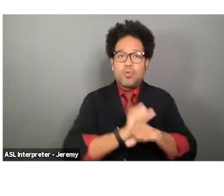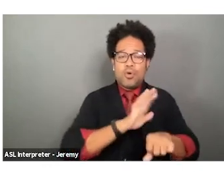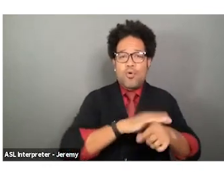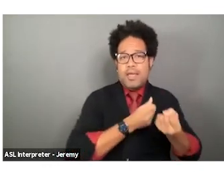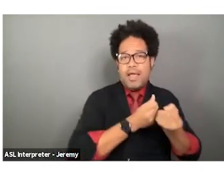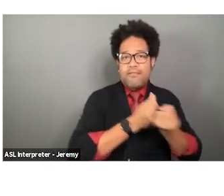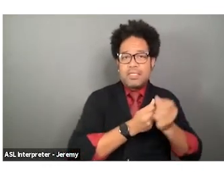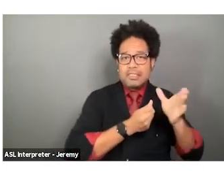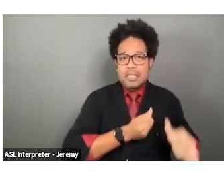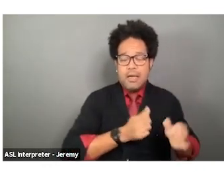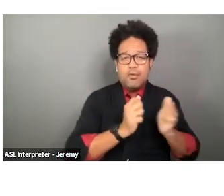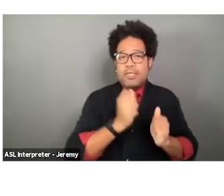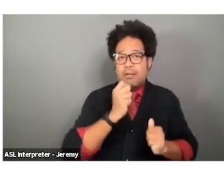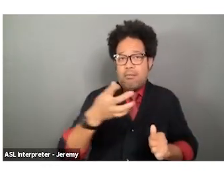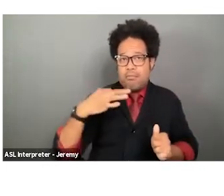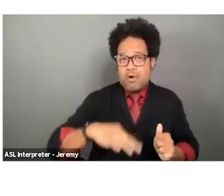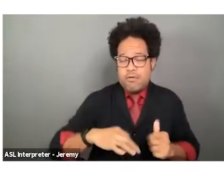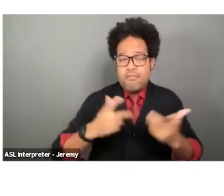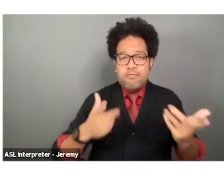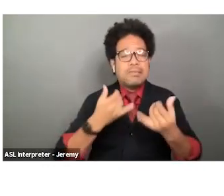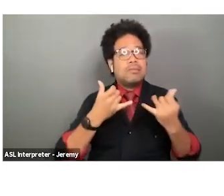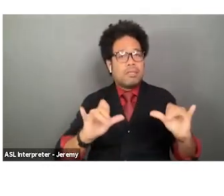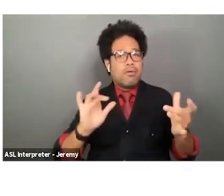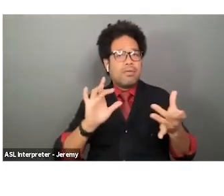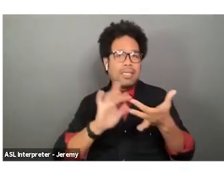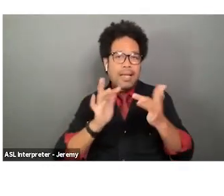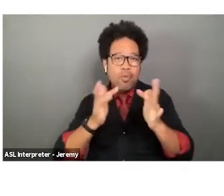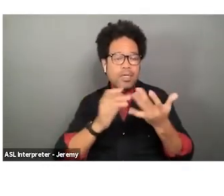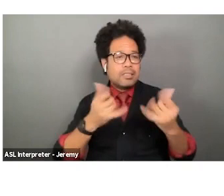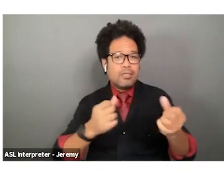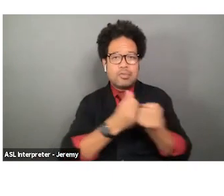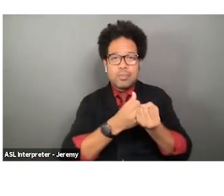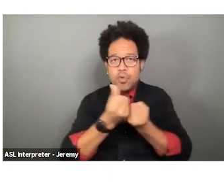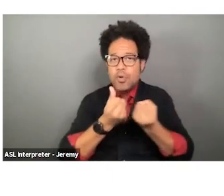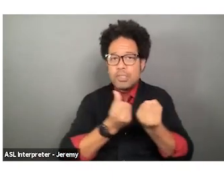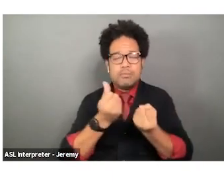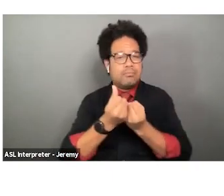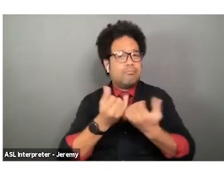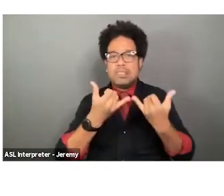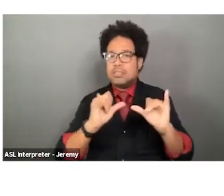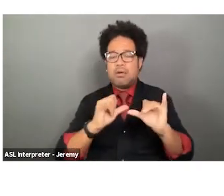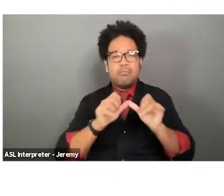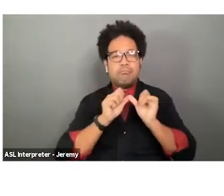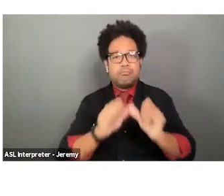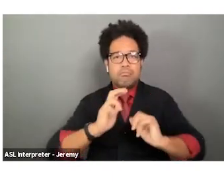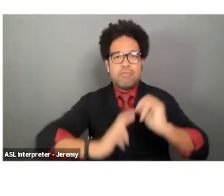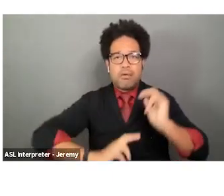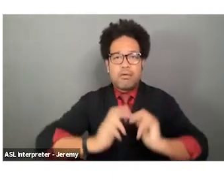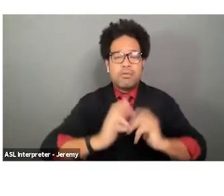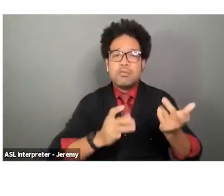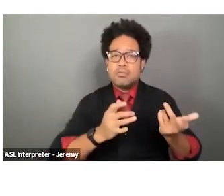with nonprofits. And it's still a network, and we still support each other, and we still continue to build. So this was one of the